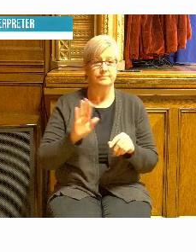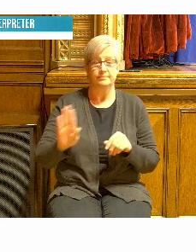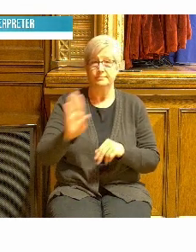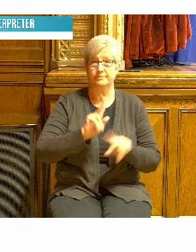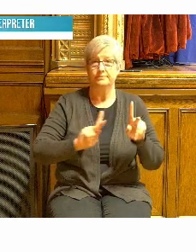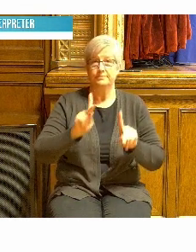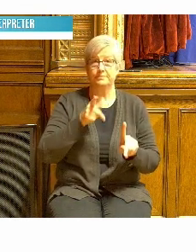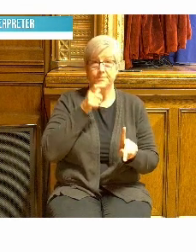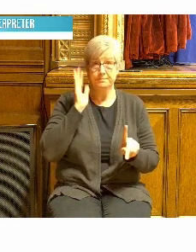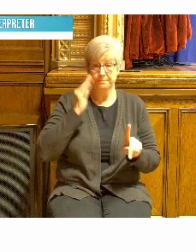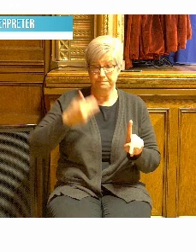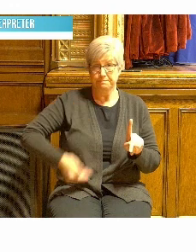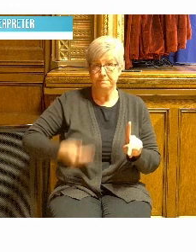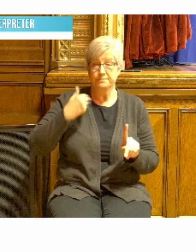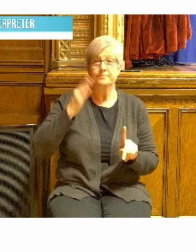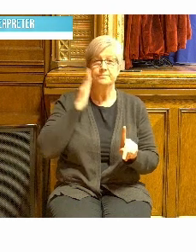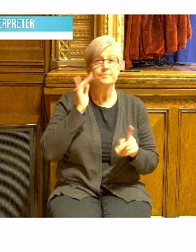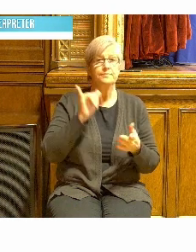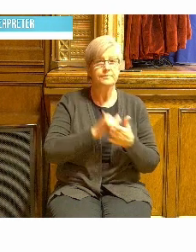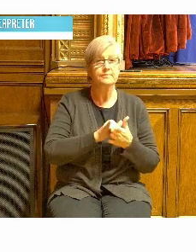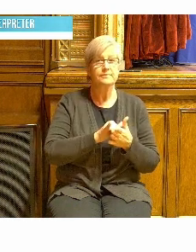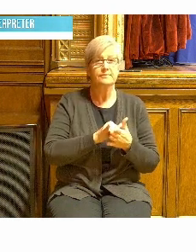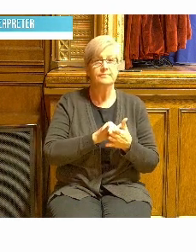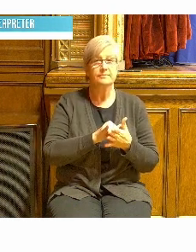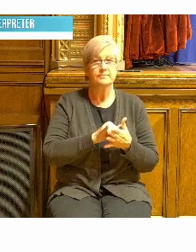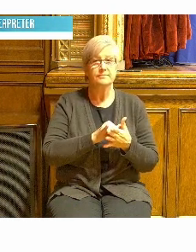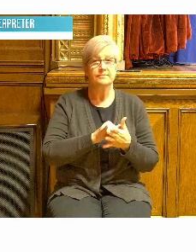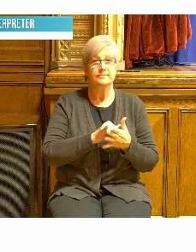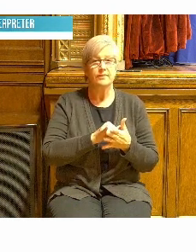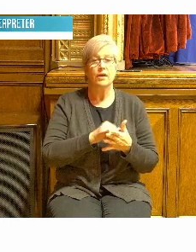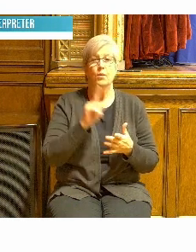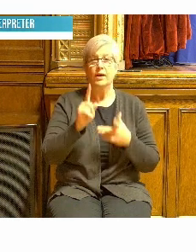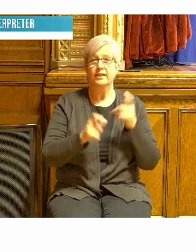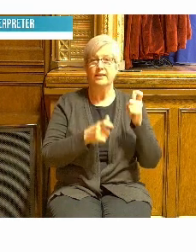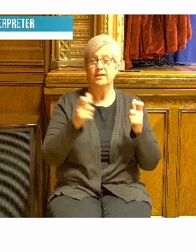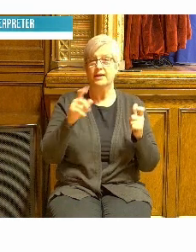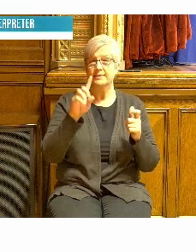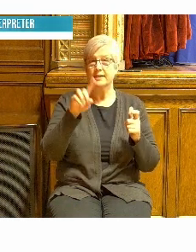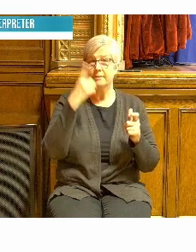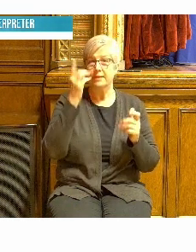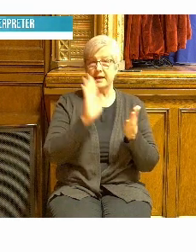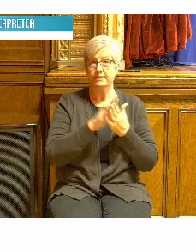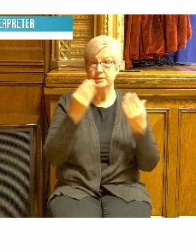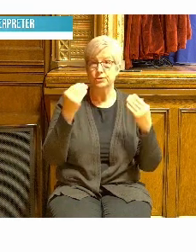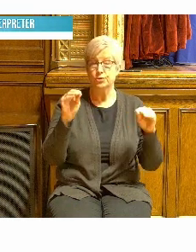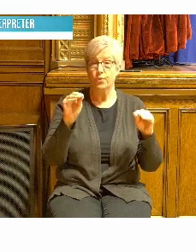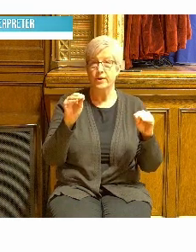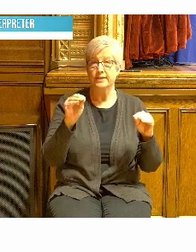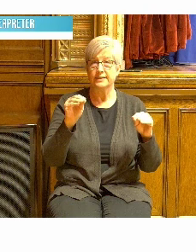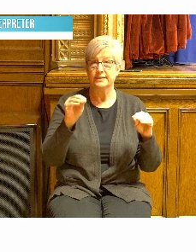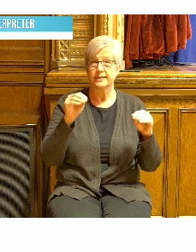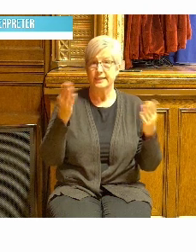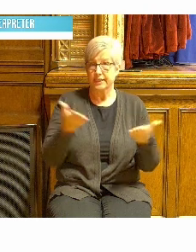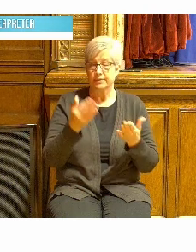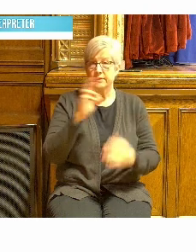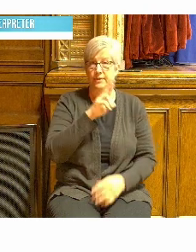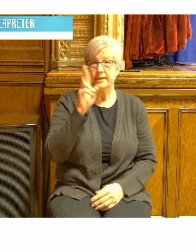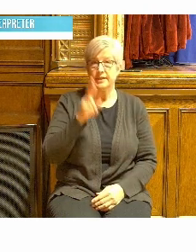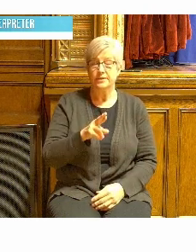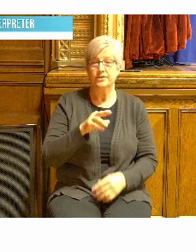who know me know that I had one of the largest black bookstores here in